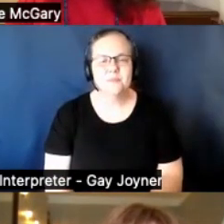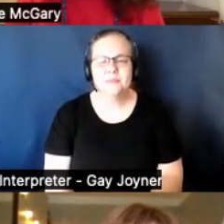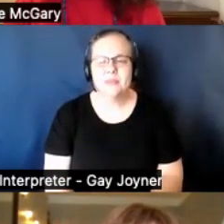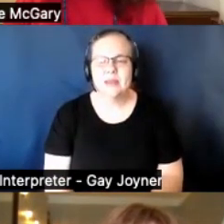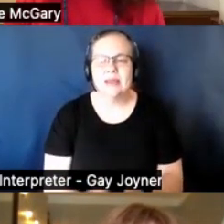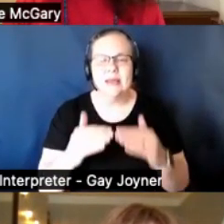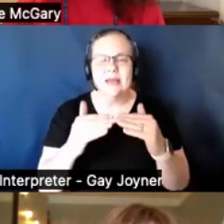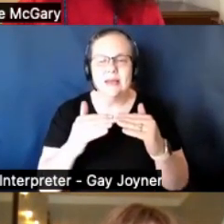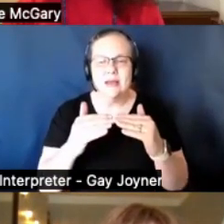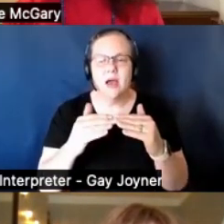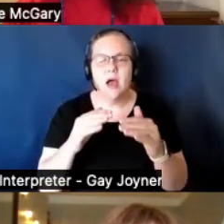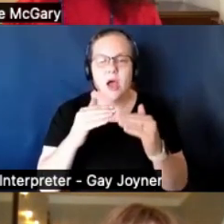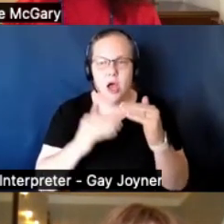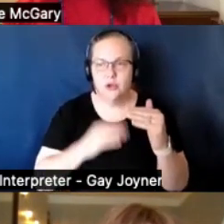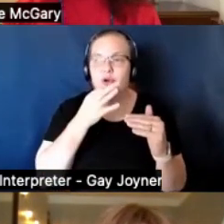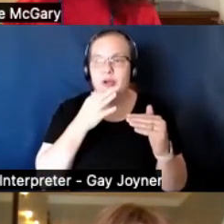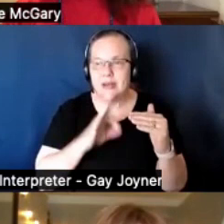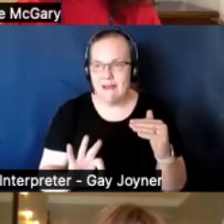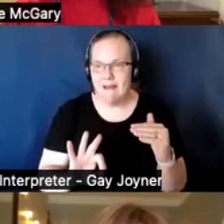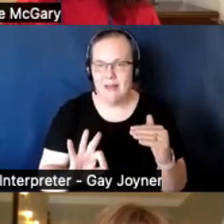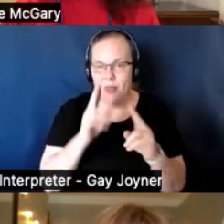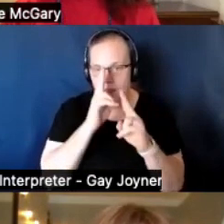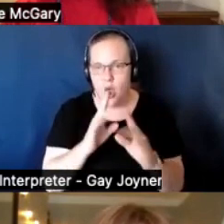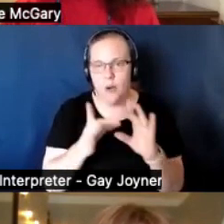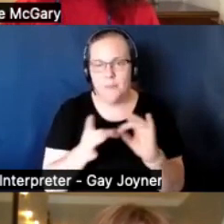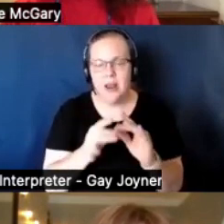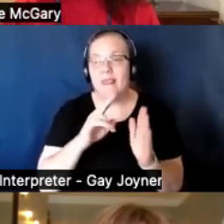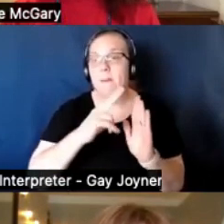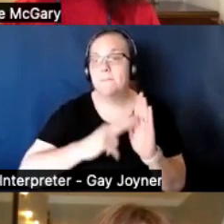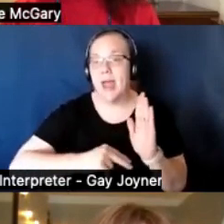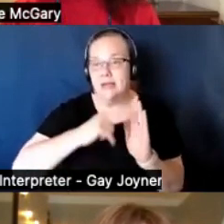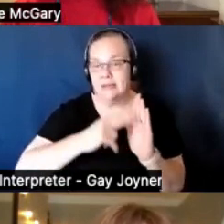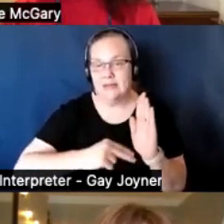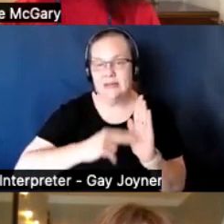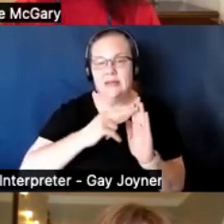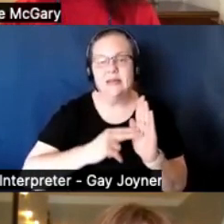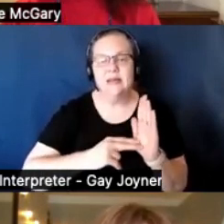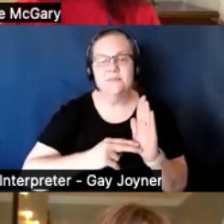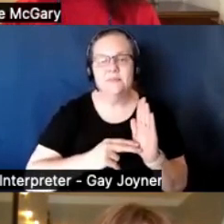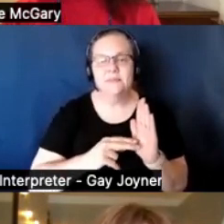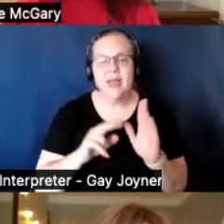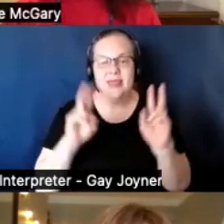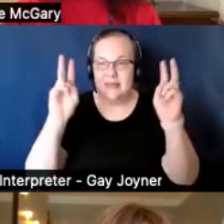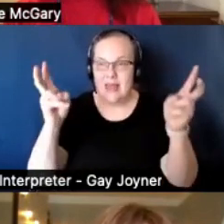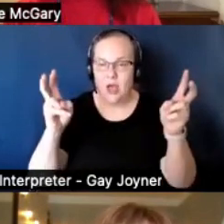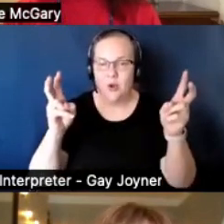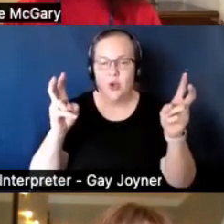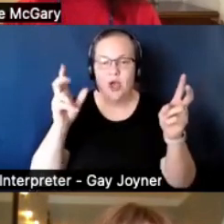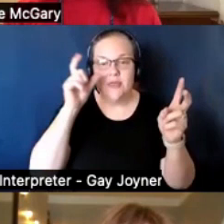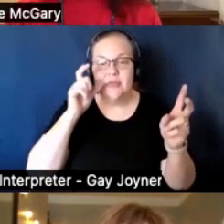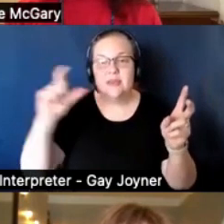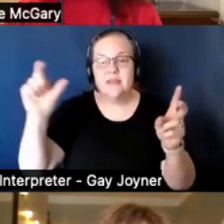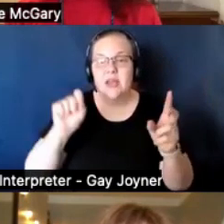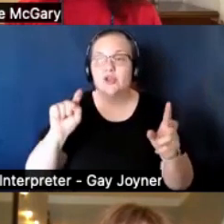This is also under 9, honorable mention in the painting category. The title is The Sunny Stream. It's by